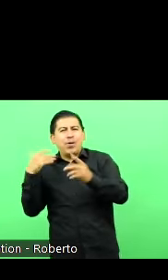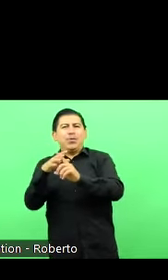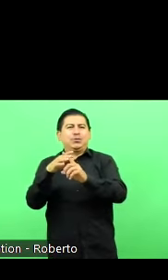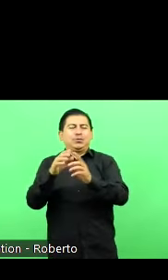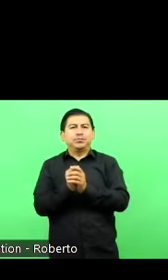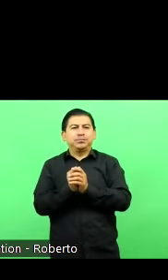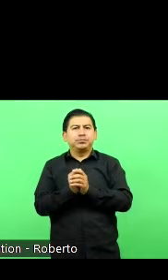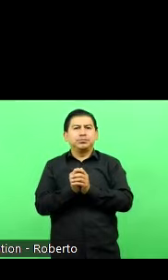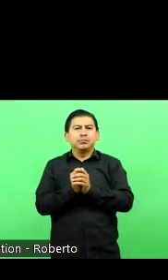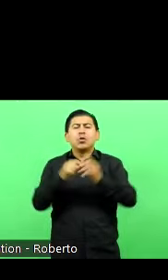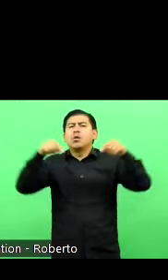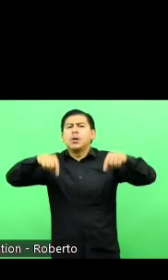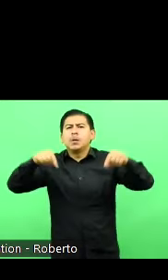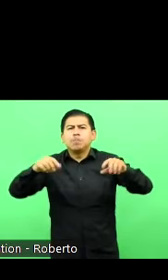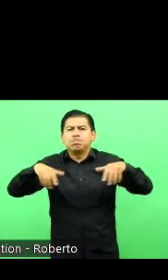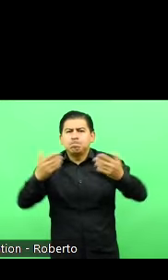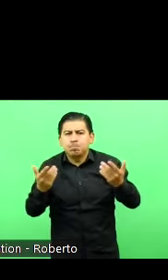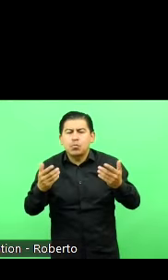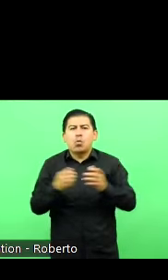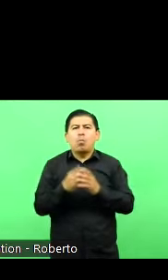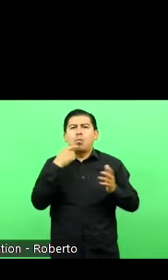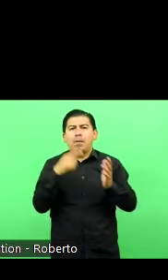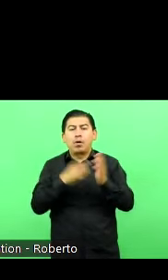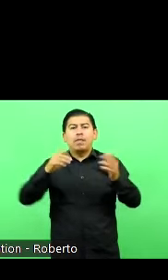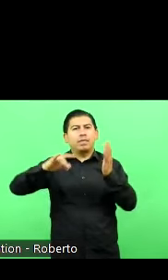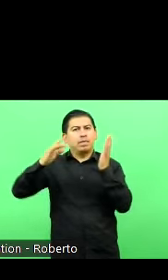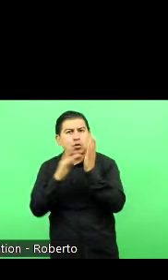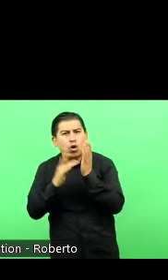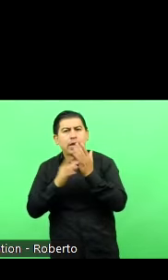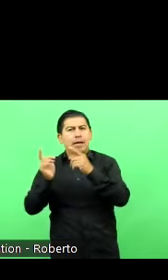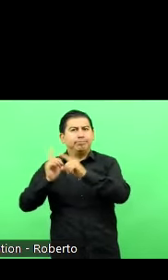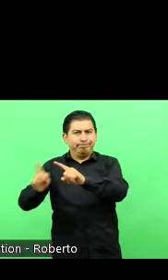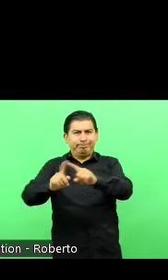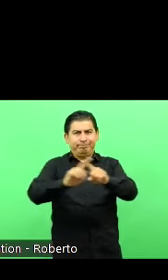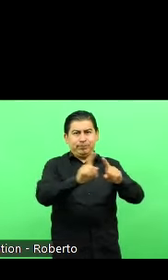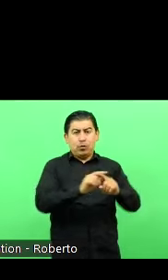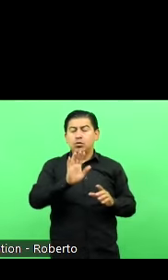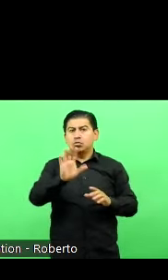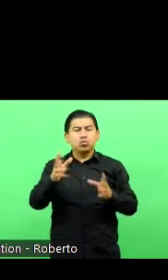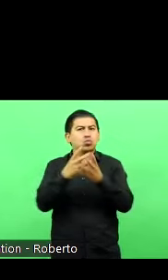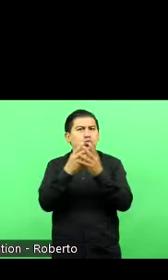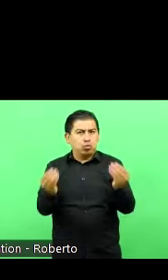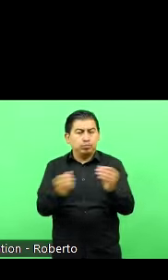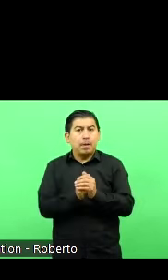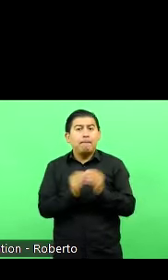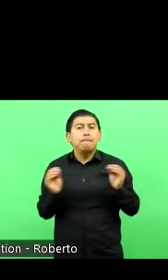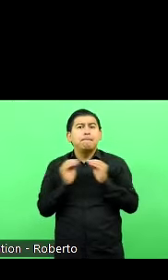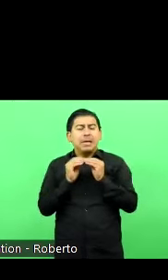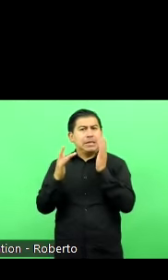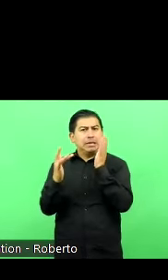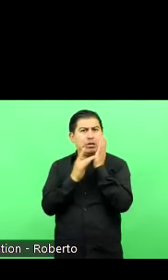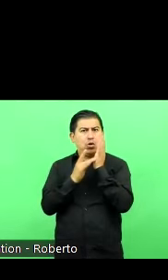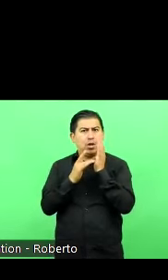and promote the use of technologies, including remote sensing, artificial intelligence, and digital platforms for